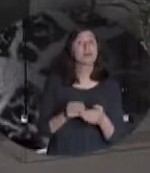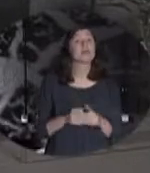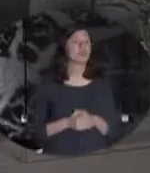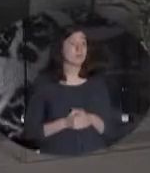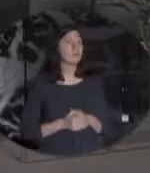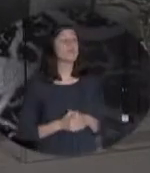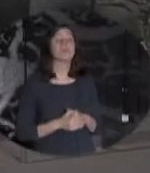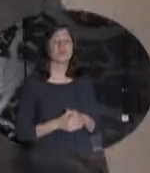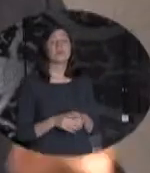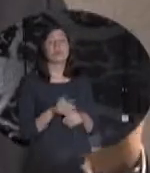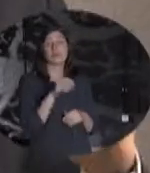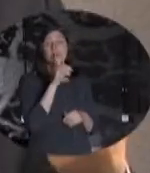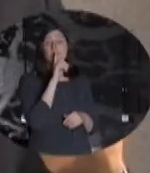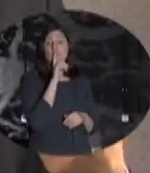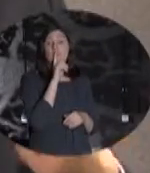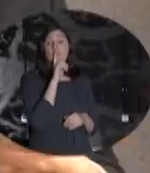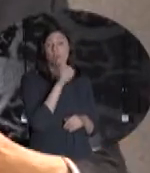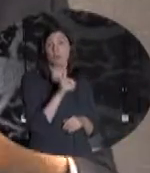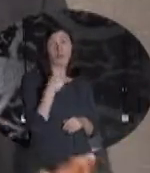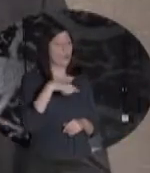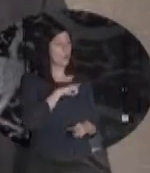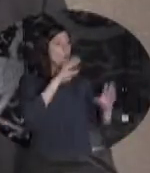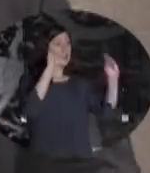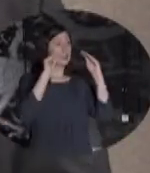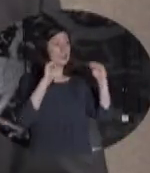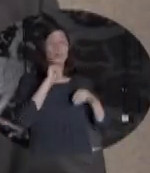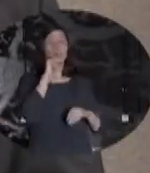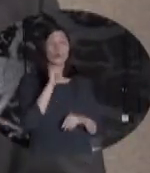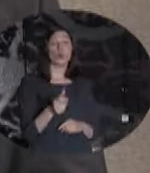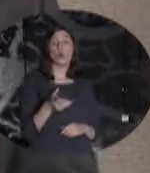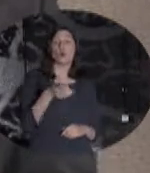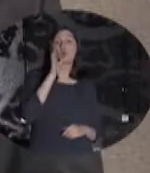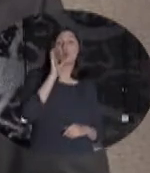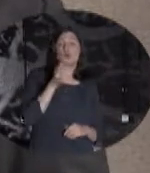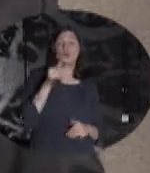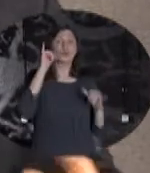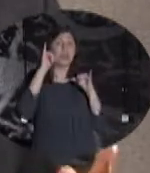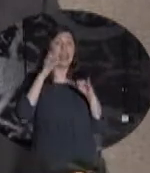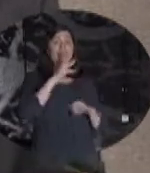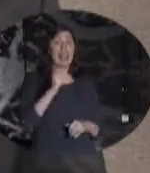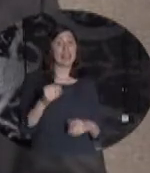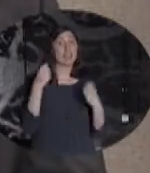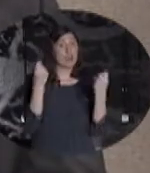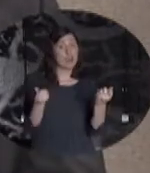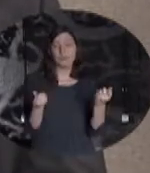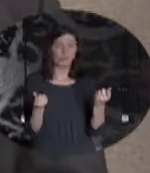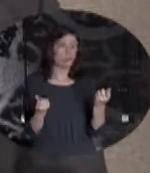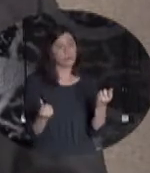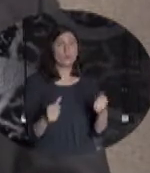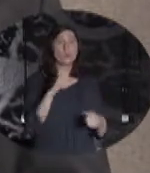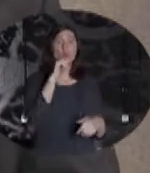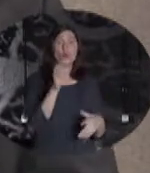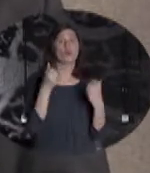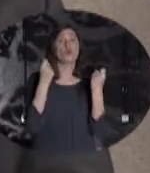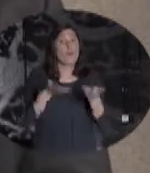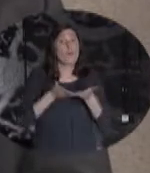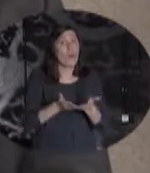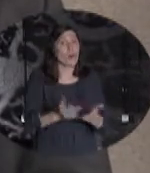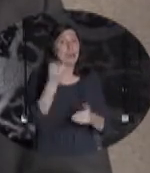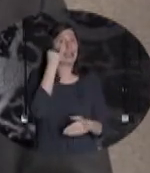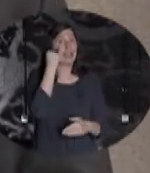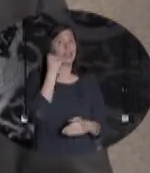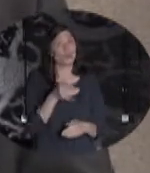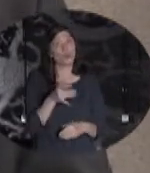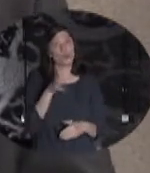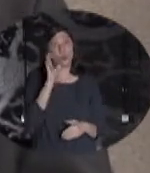when it comes back to, we all are taught, don't drink and drive. But just as important, don't operate a boat if you're under the influence of alcohol.